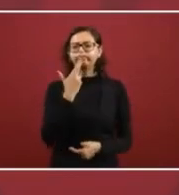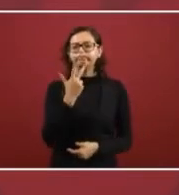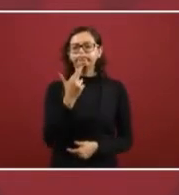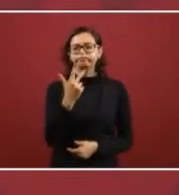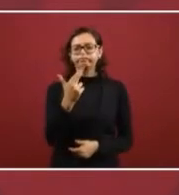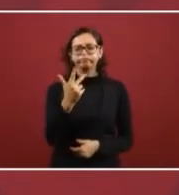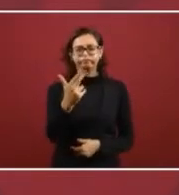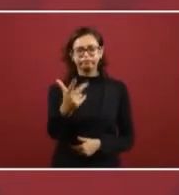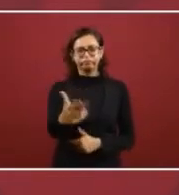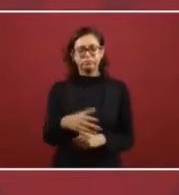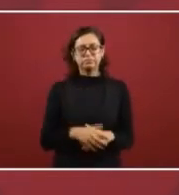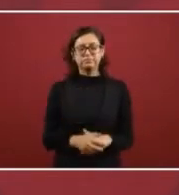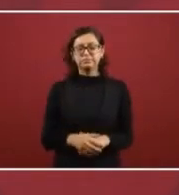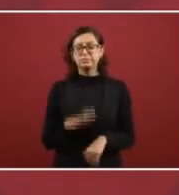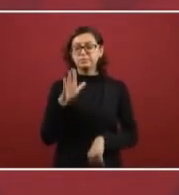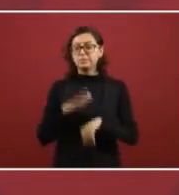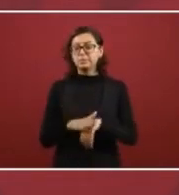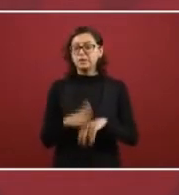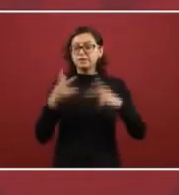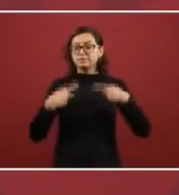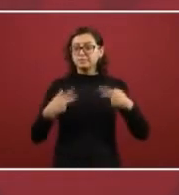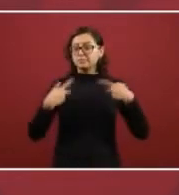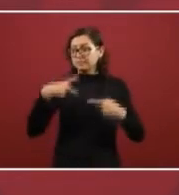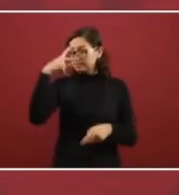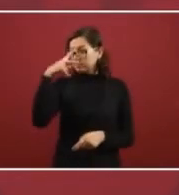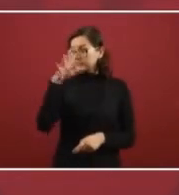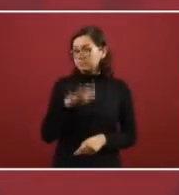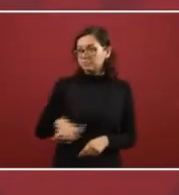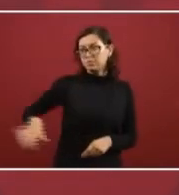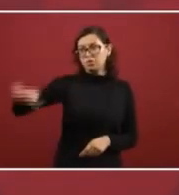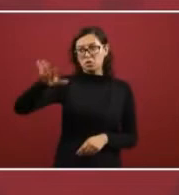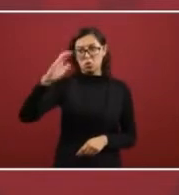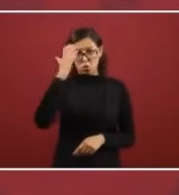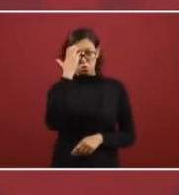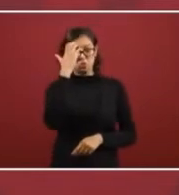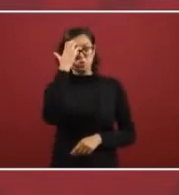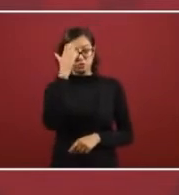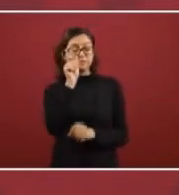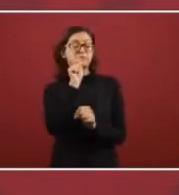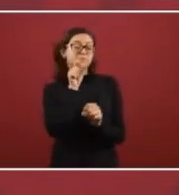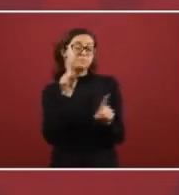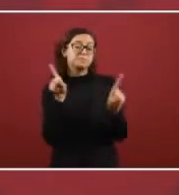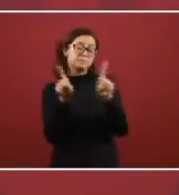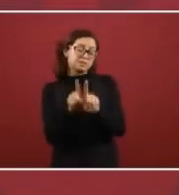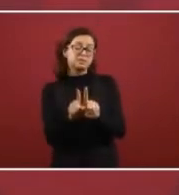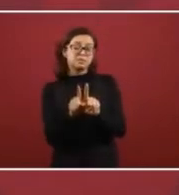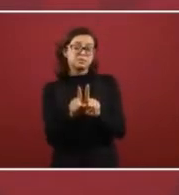advanced, particularly in the society and, of course, also